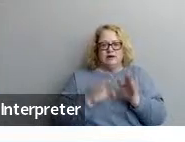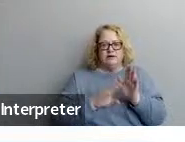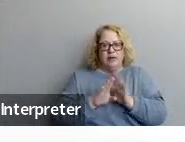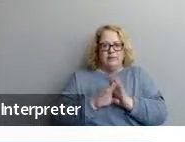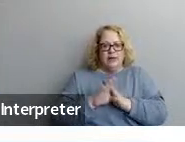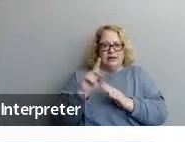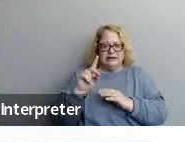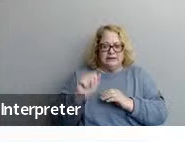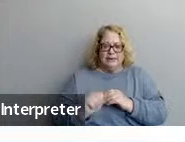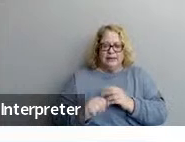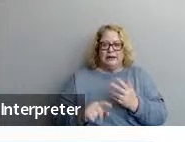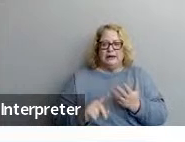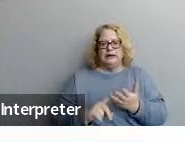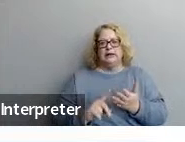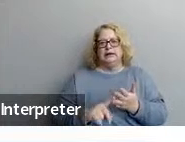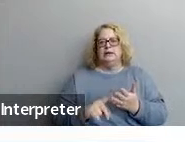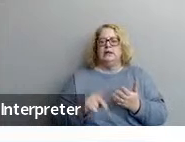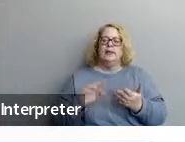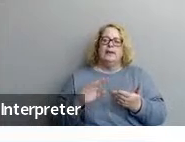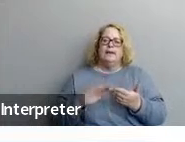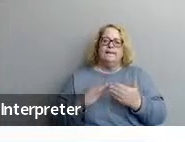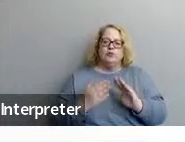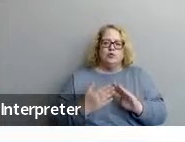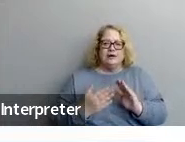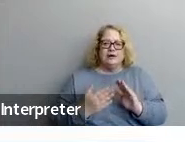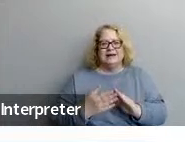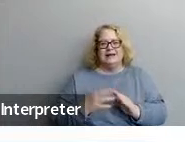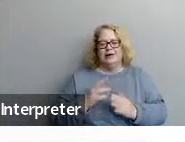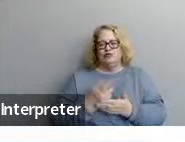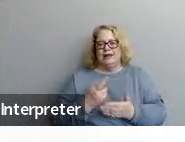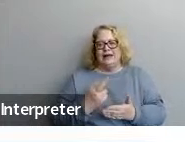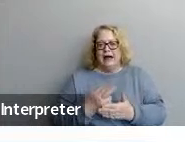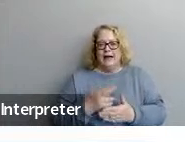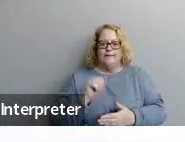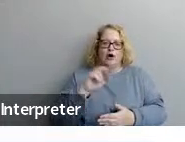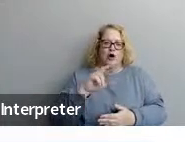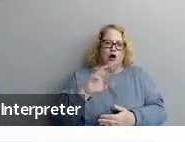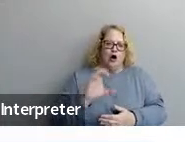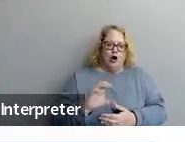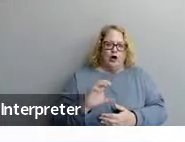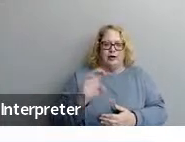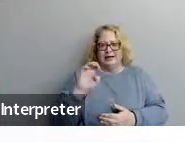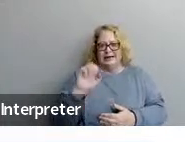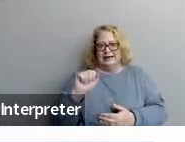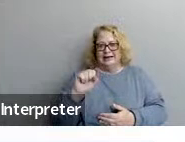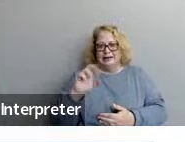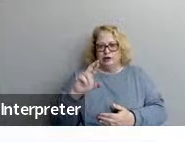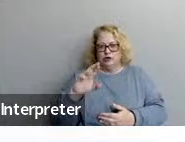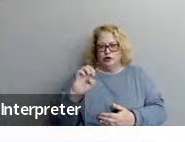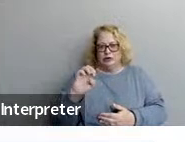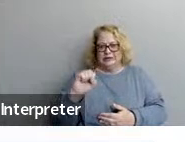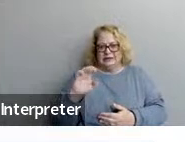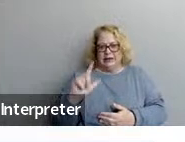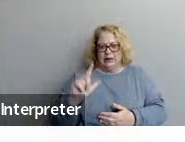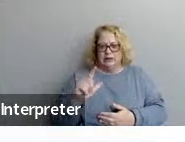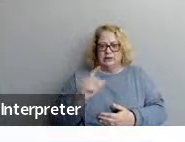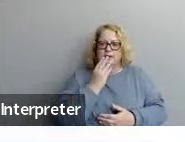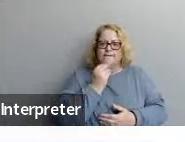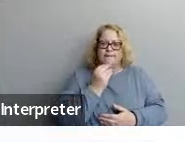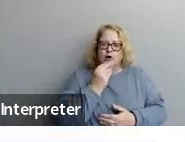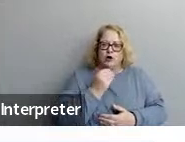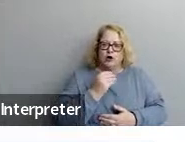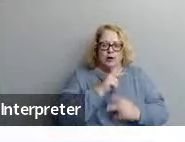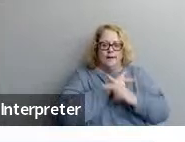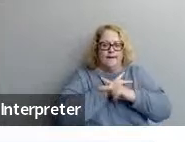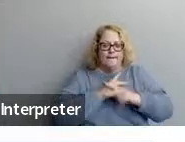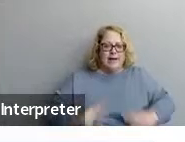community rehabilitation providers in the community, so your St. Louis ARC, Easter Seals, MERS, Goodwill, and also our independent living center, which is